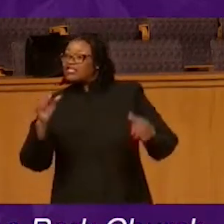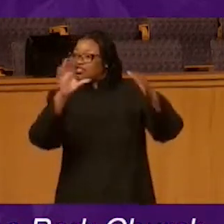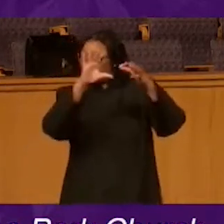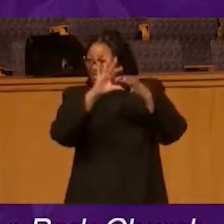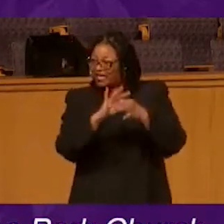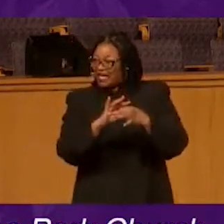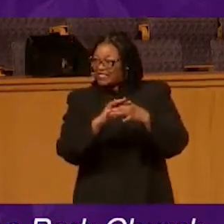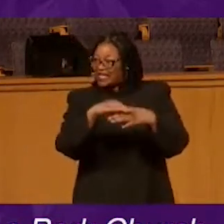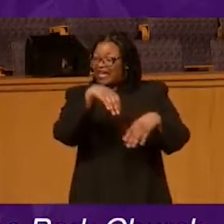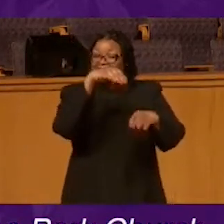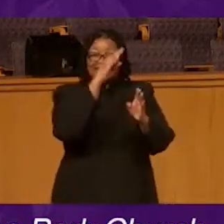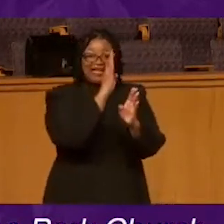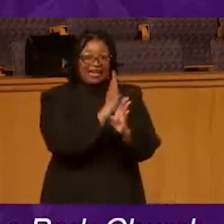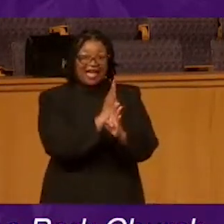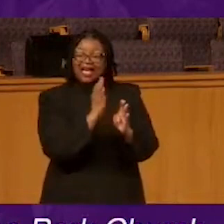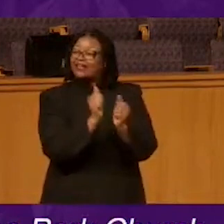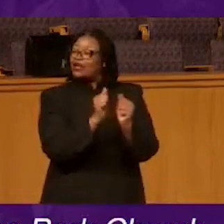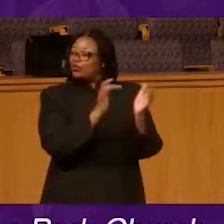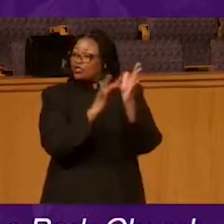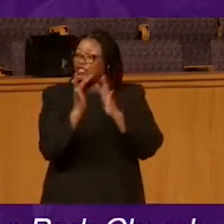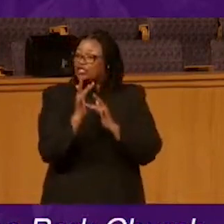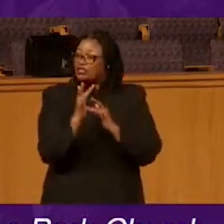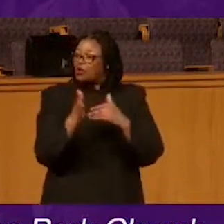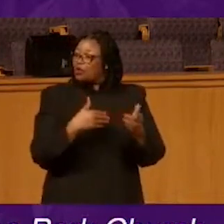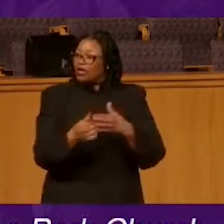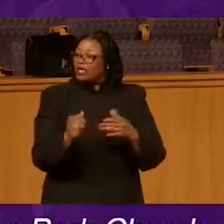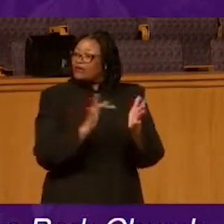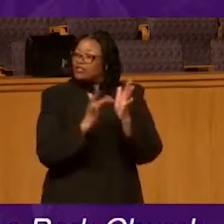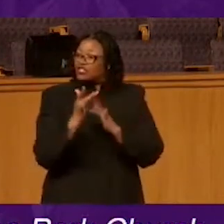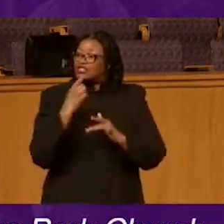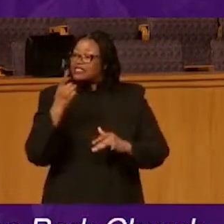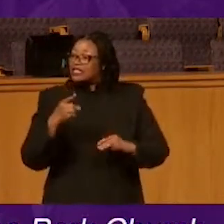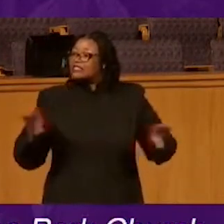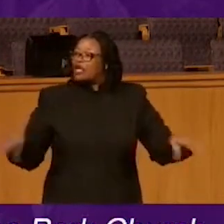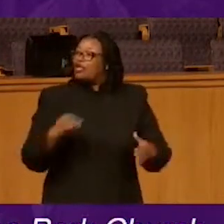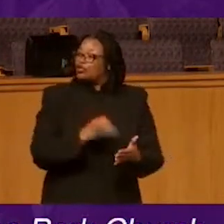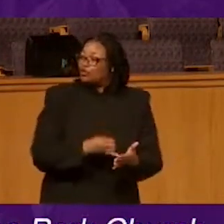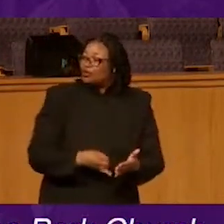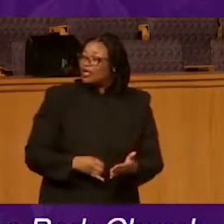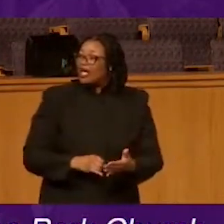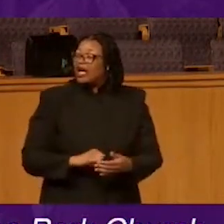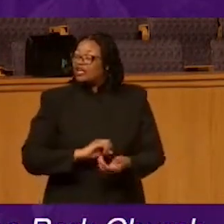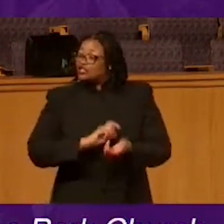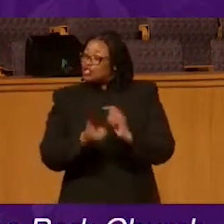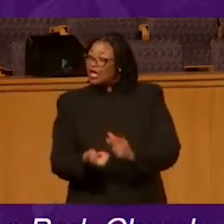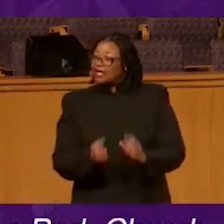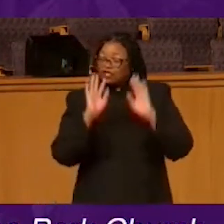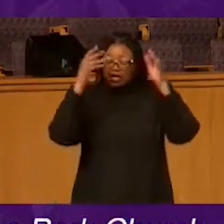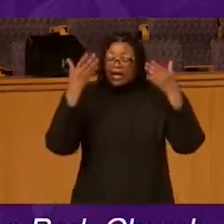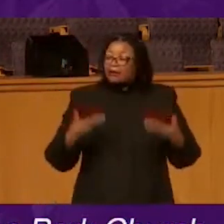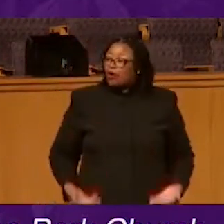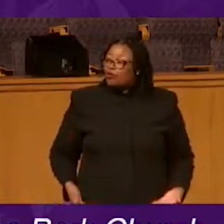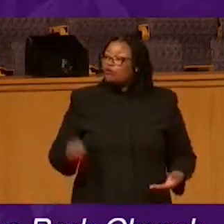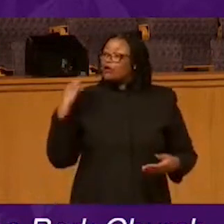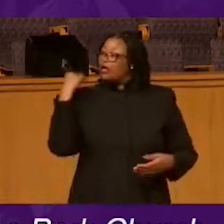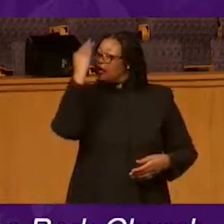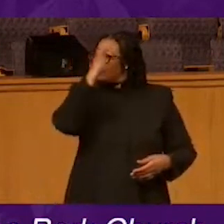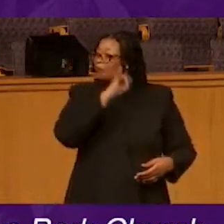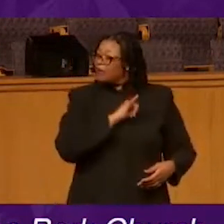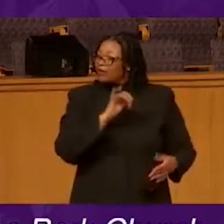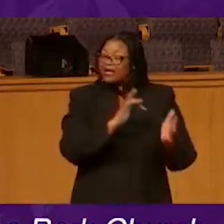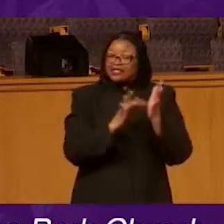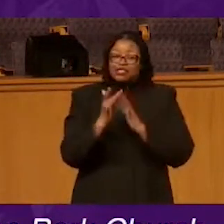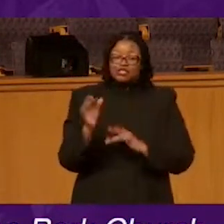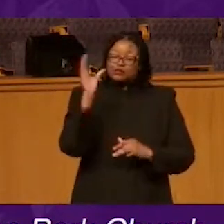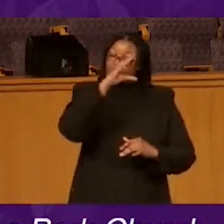he says, do, do it. A change came over Mary, and Jesus just kept on being Jesus, pursuing the